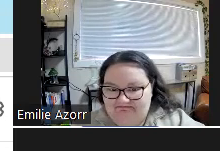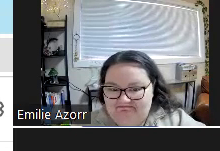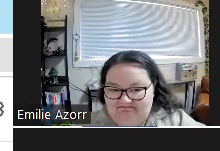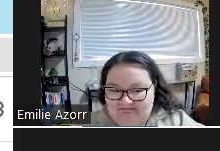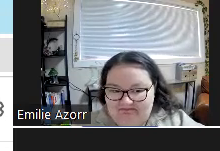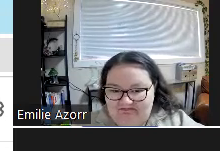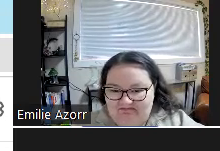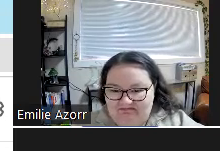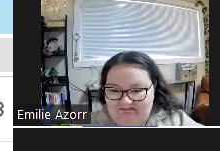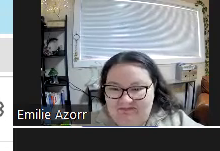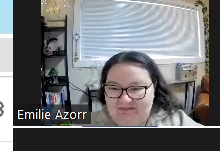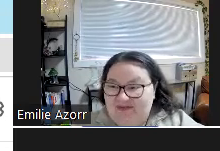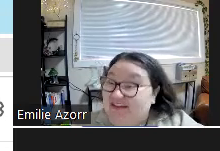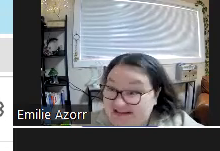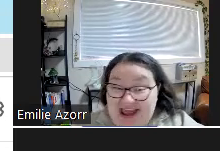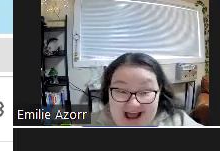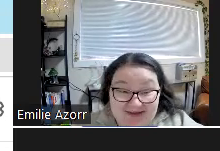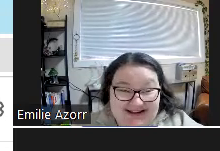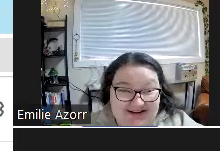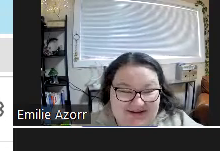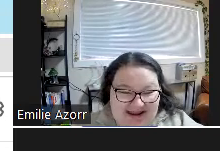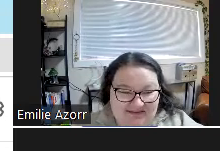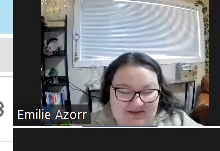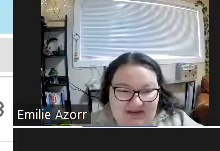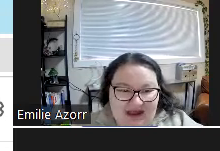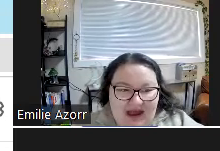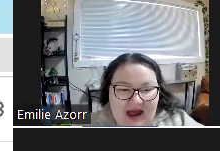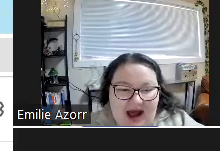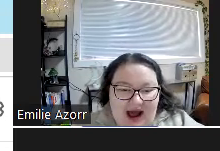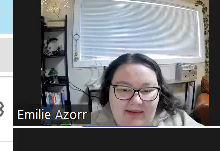website. Beautiful. Thank you, Emily. Yeah, absolutely.